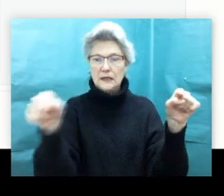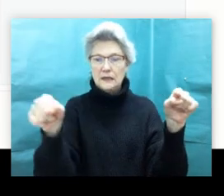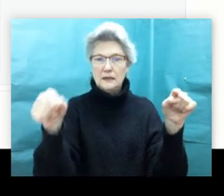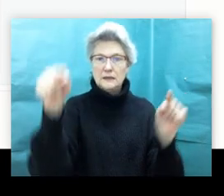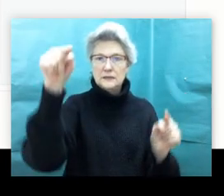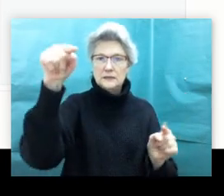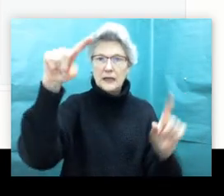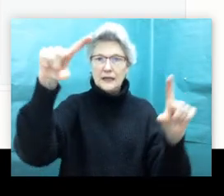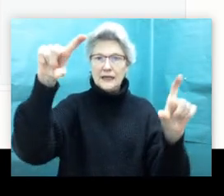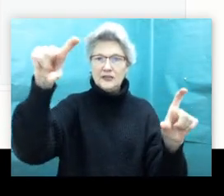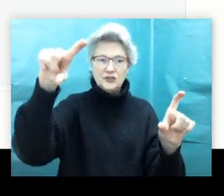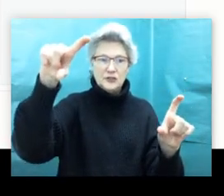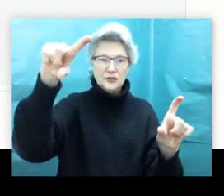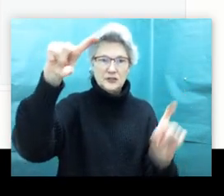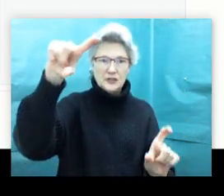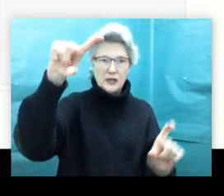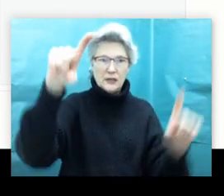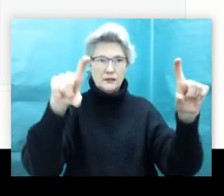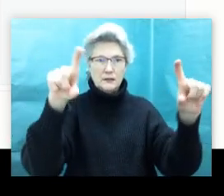Look at that.